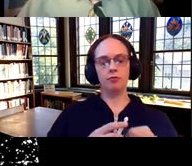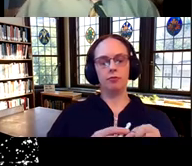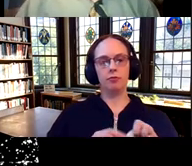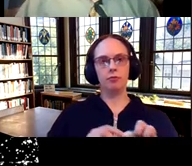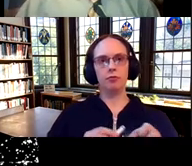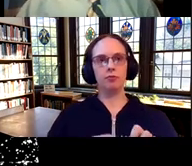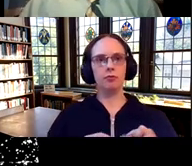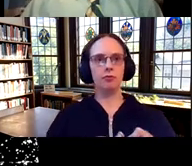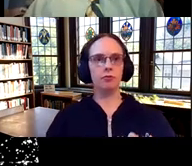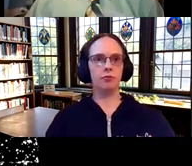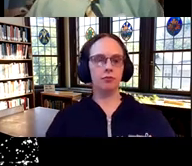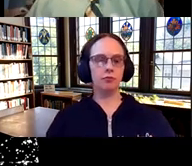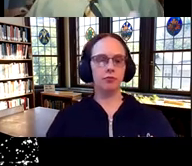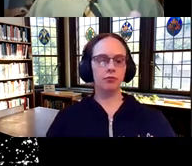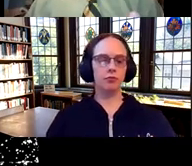town.